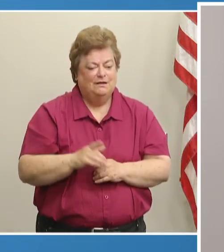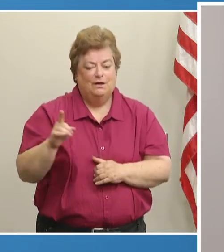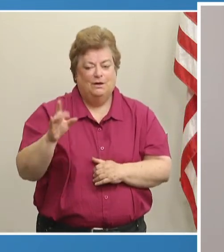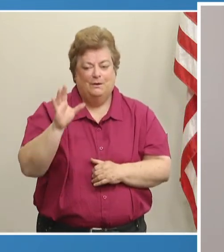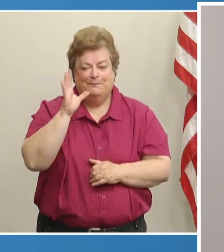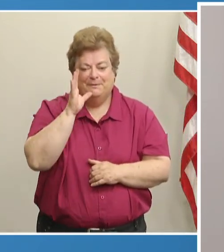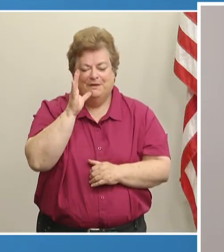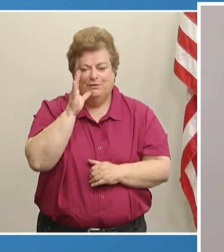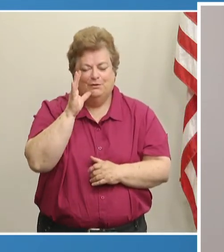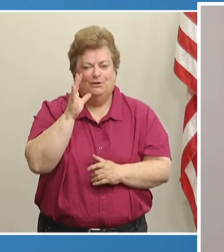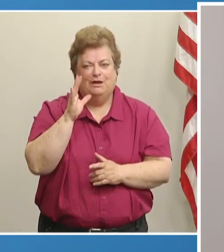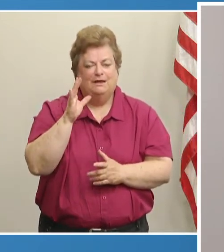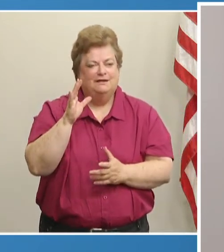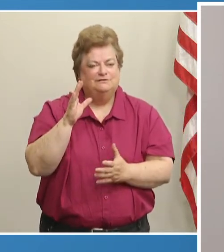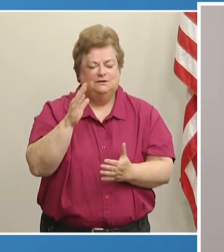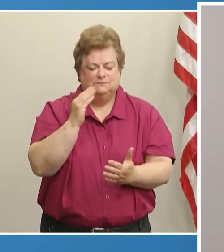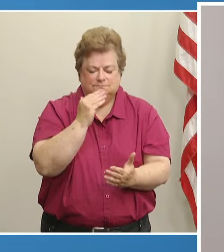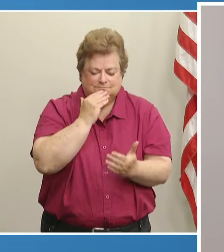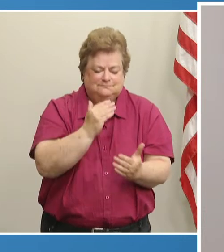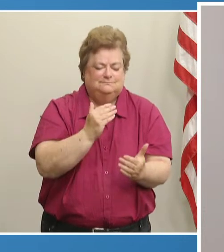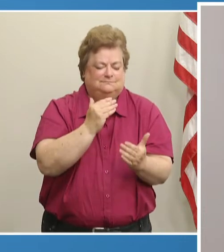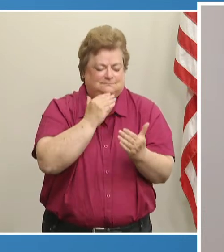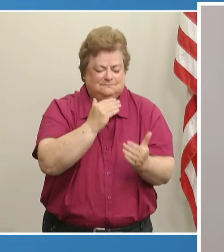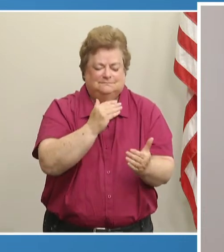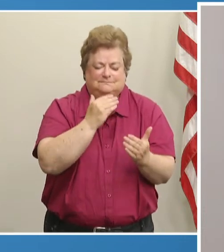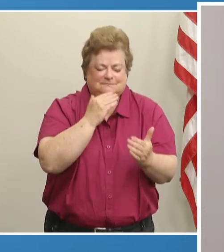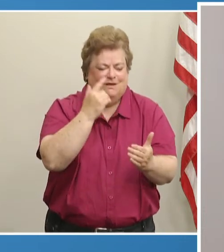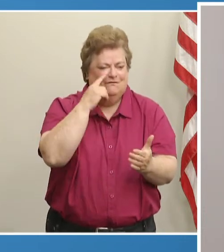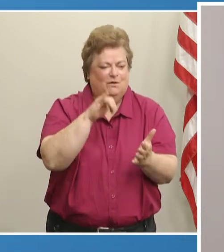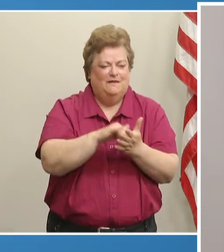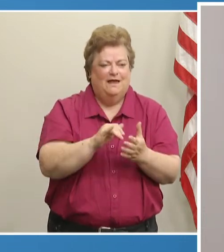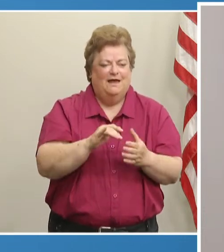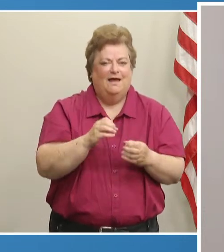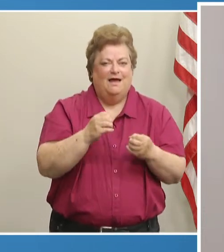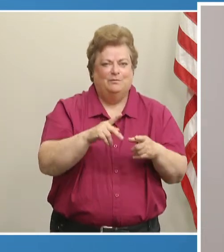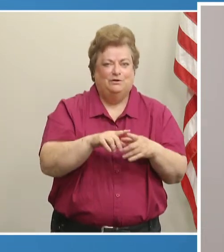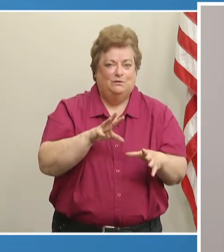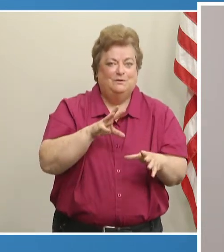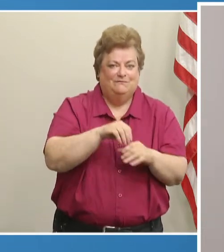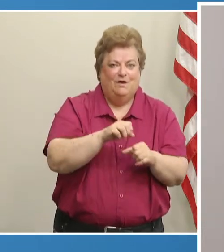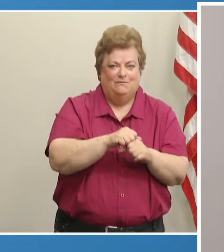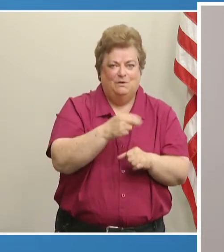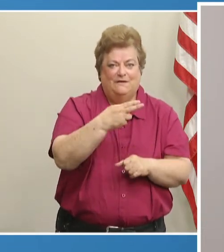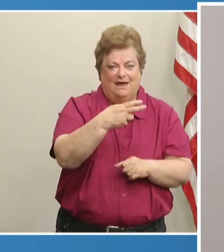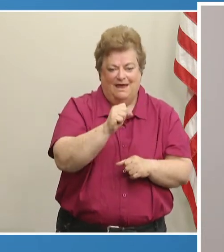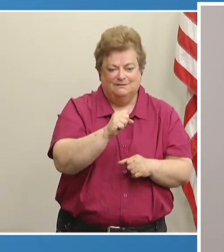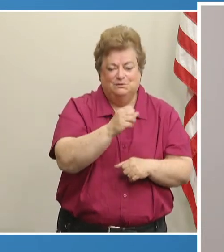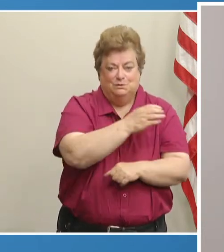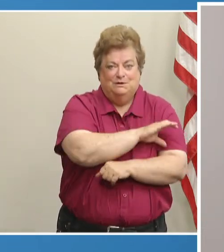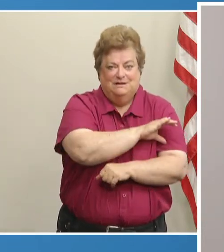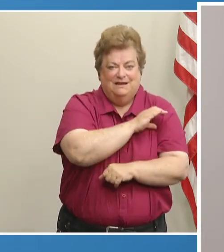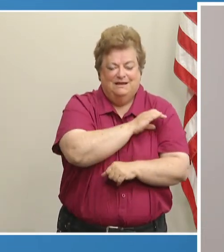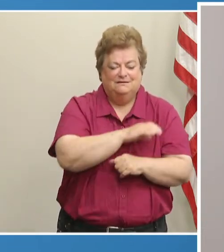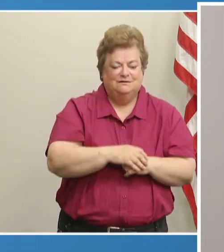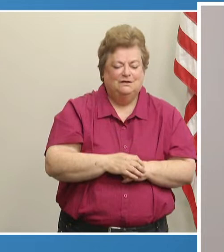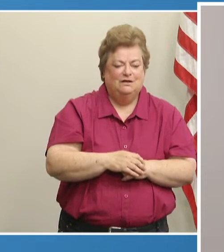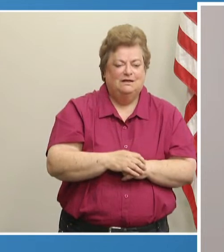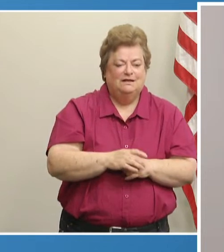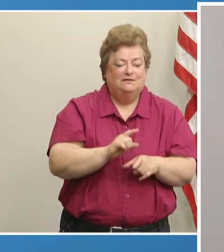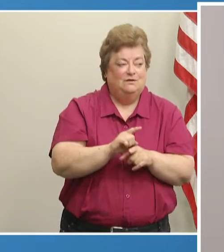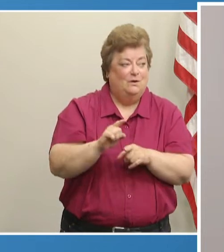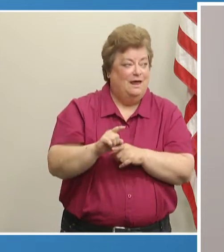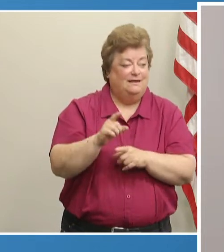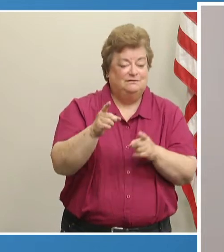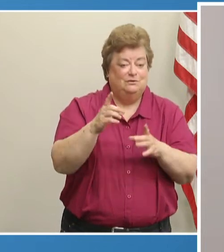me how grateful she was for the opportunity to participate at the high school clinic. So thank you for making that available. And as Director